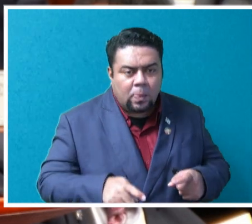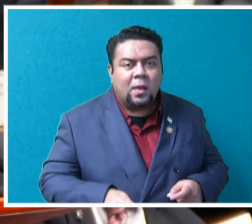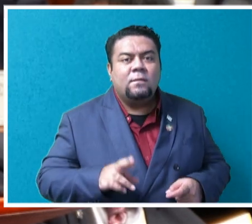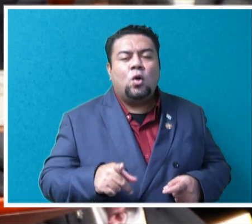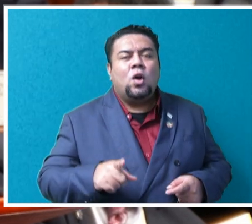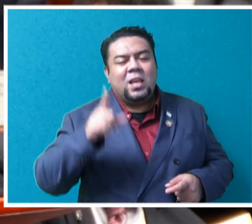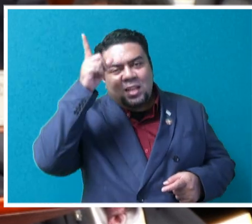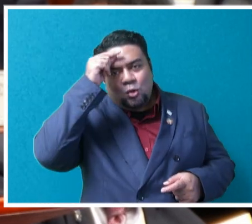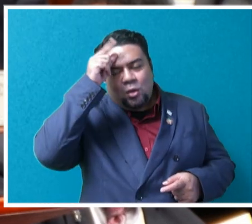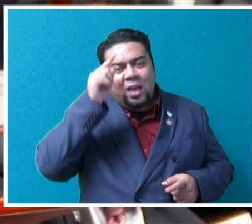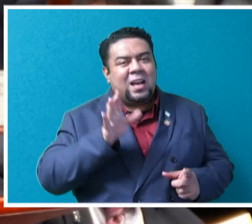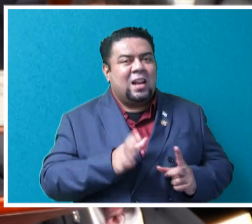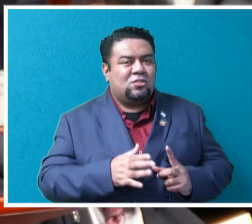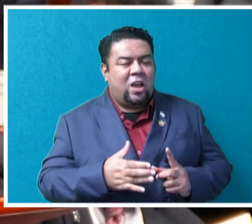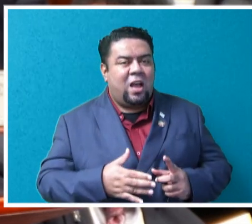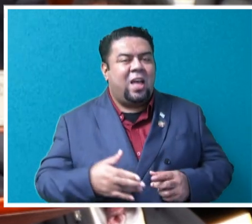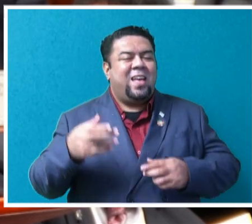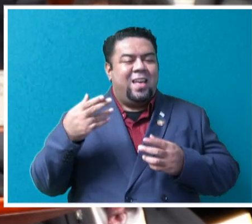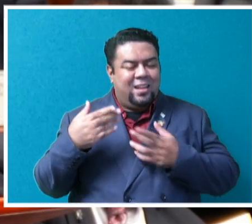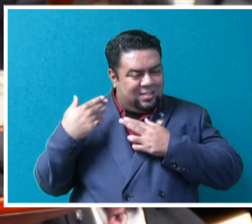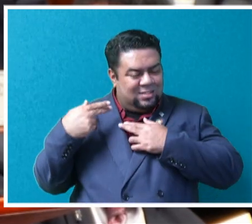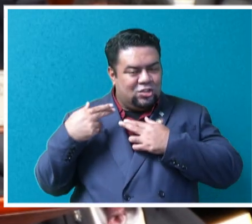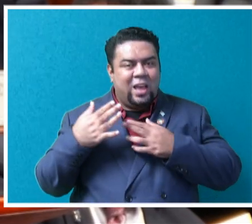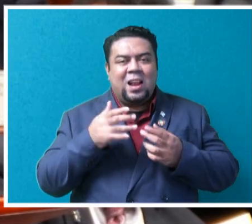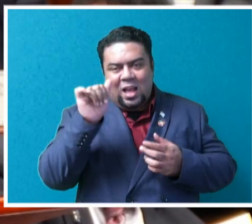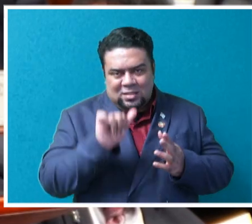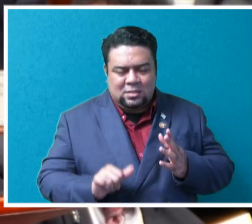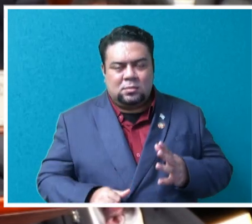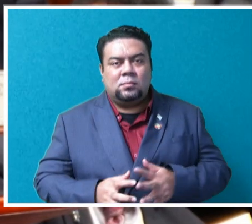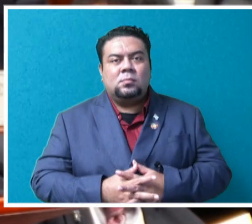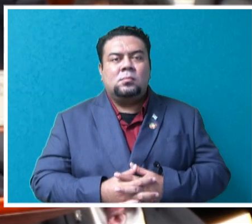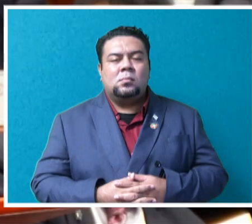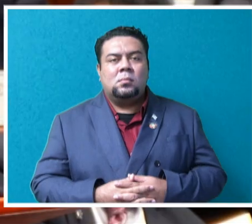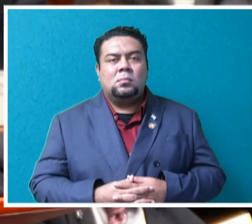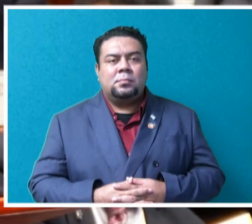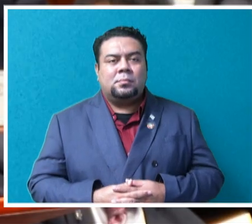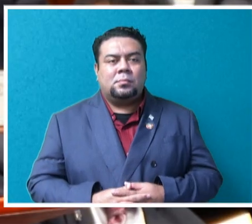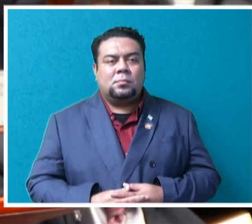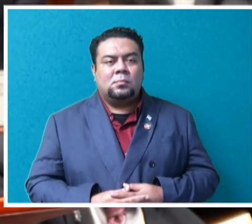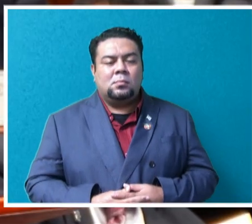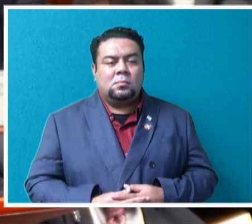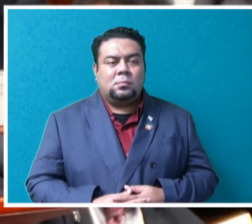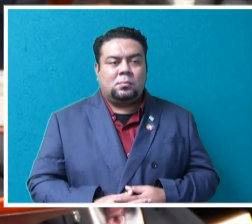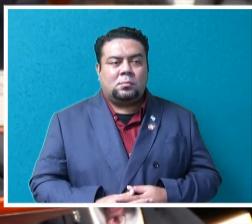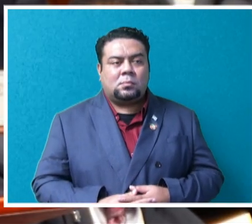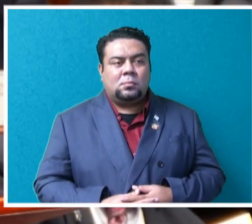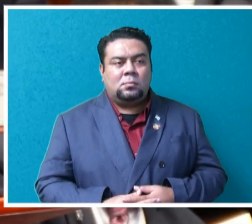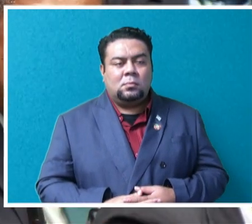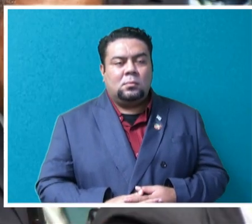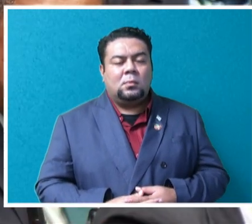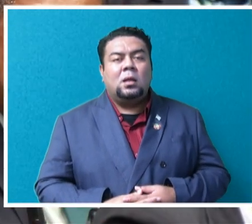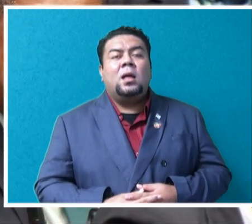culture, heritage, and arts. The ministry is also